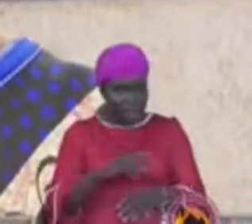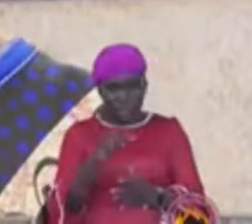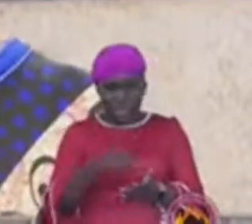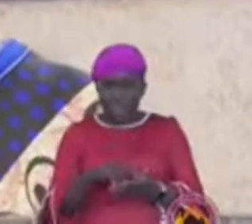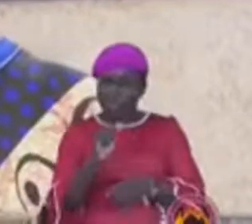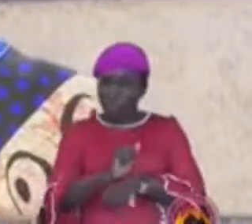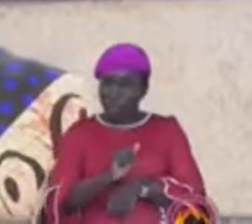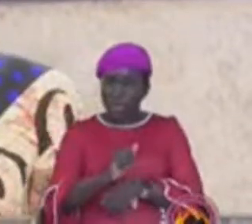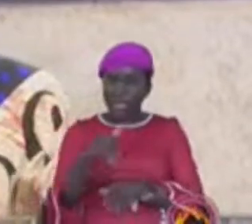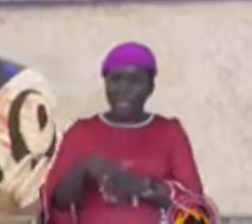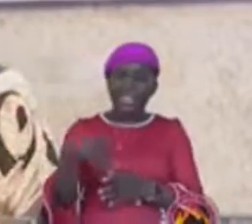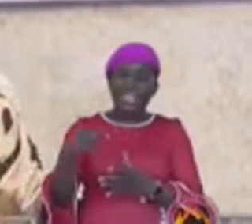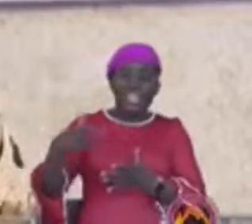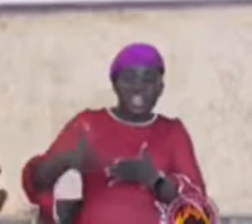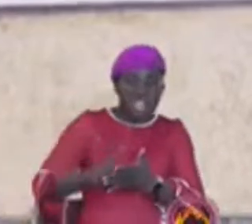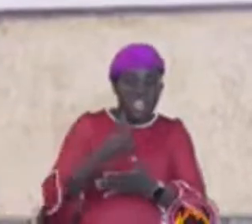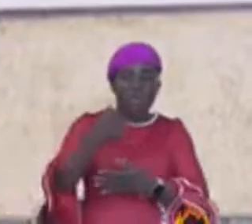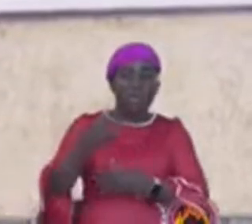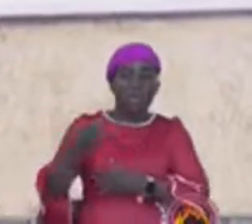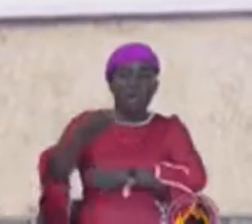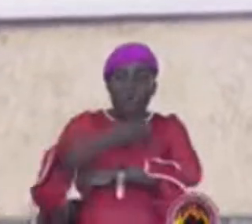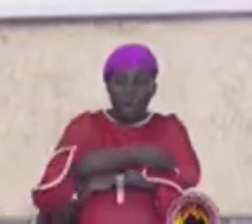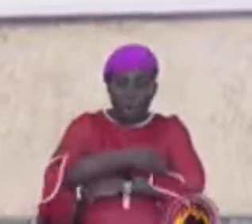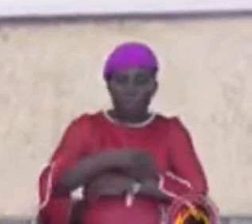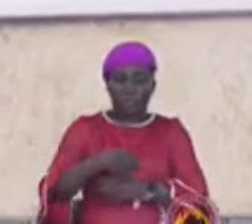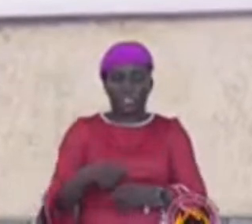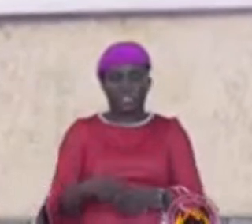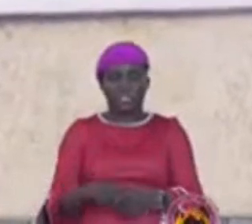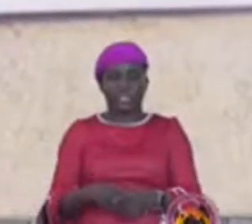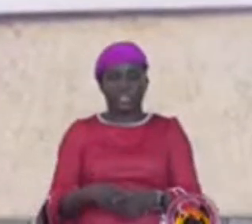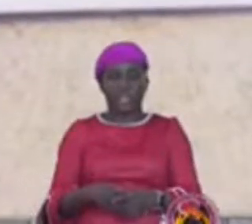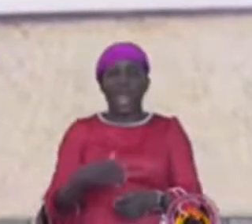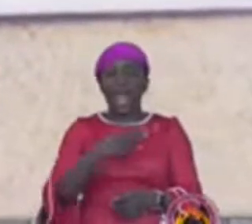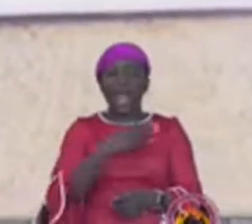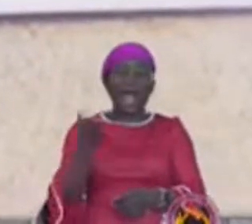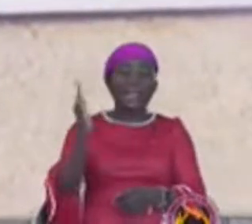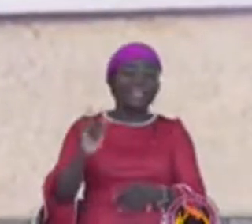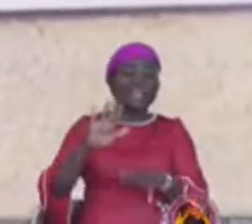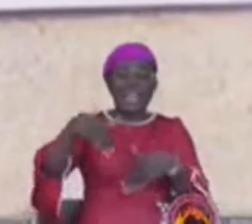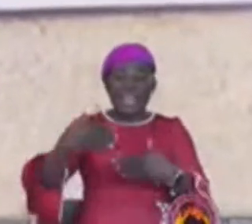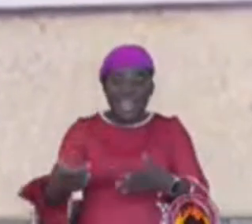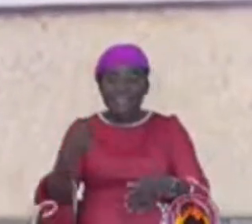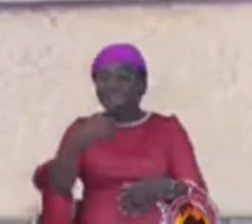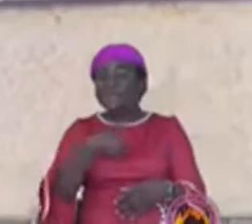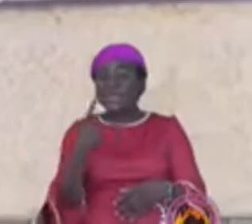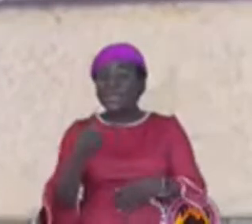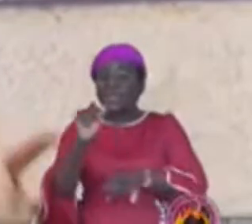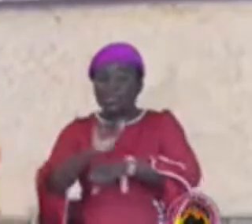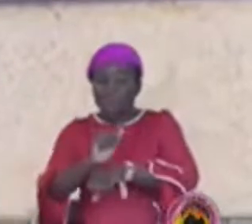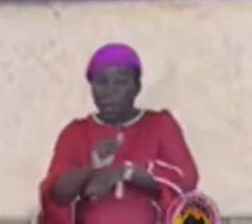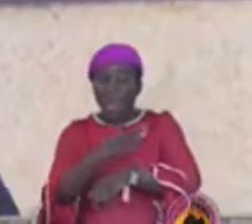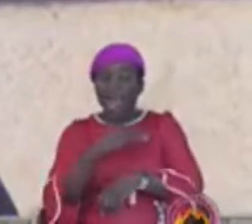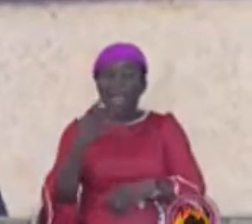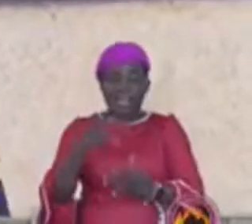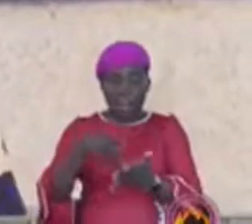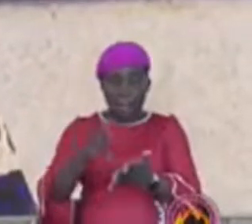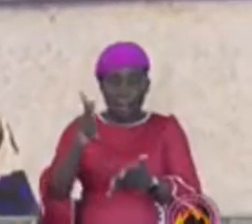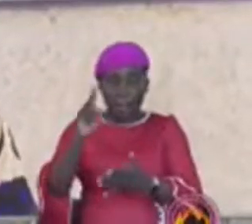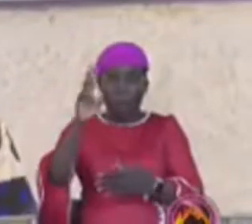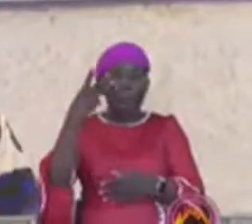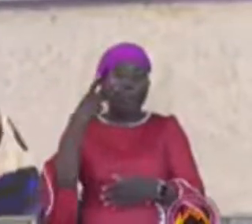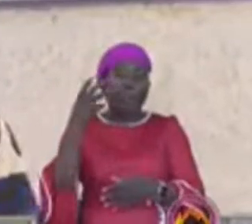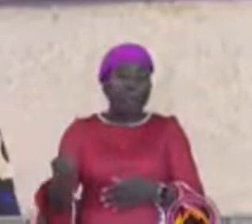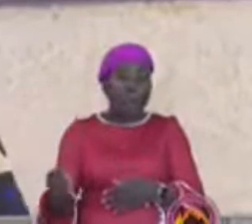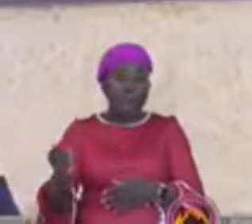there, they gave me the job, and the salary was times two and more of what I paid in my first fruit. I want to bless